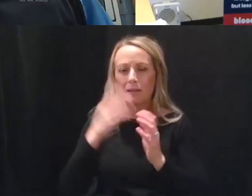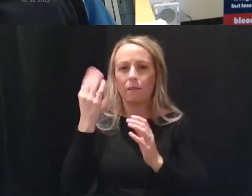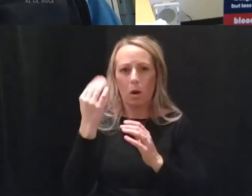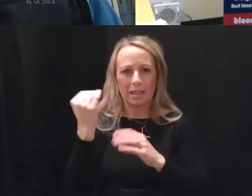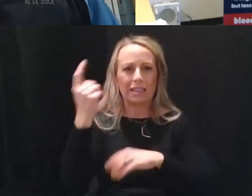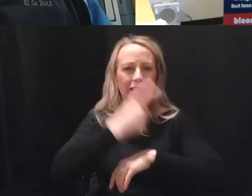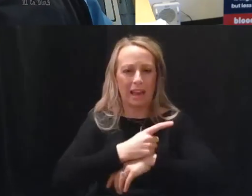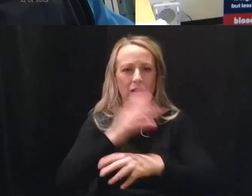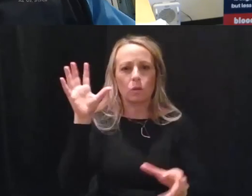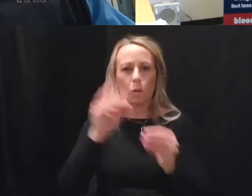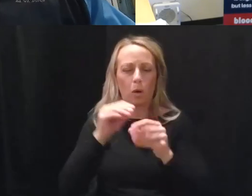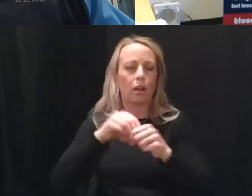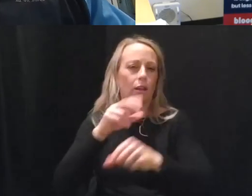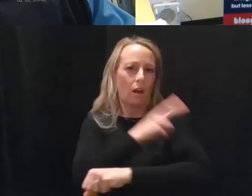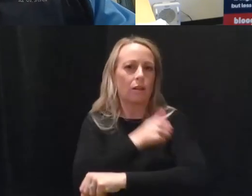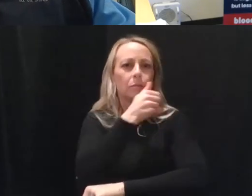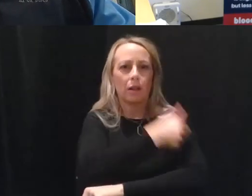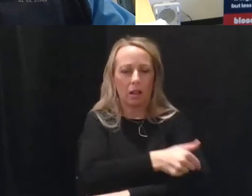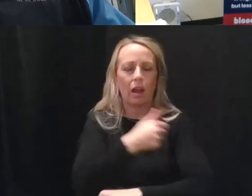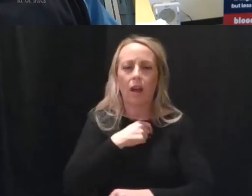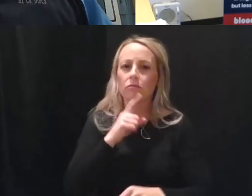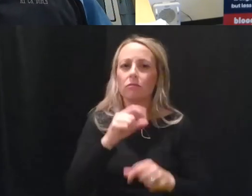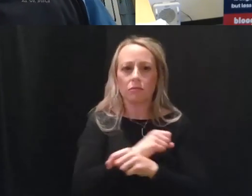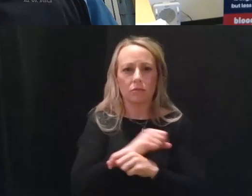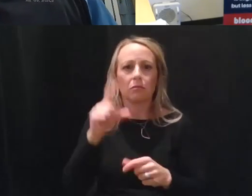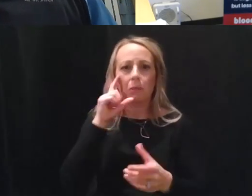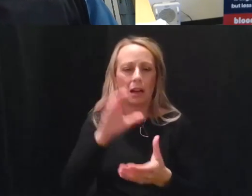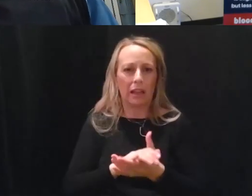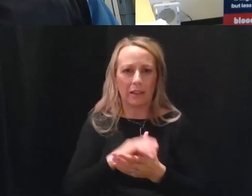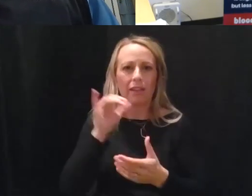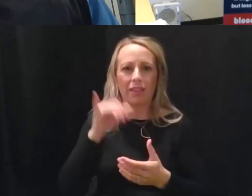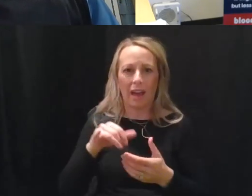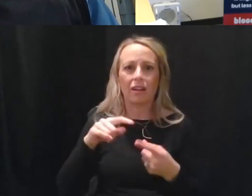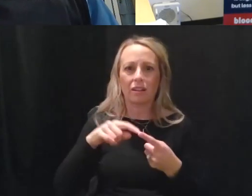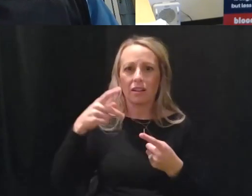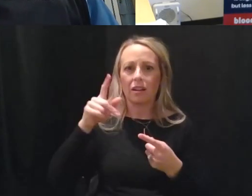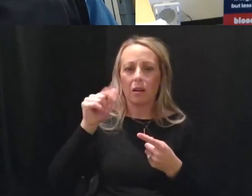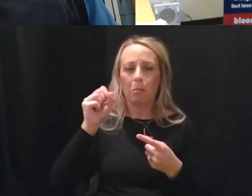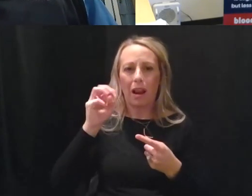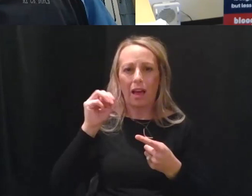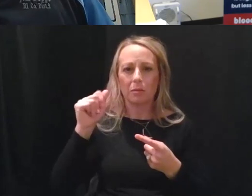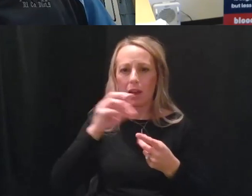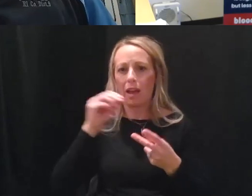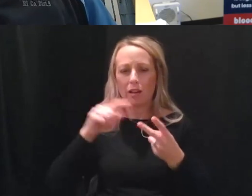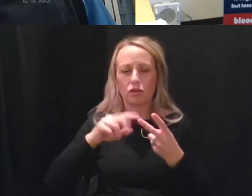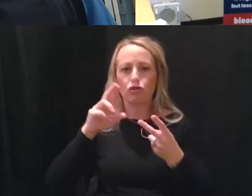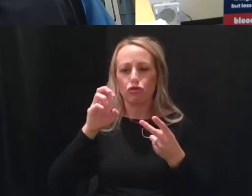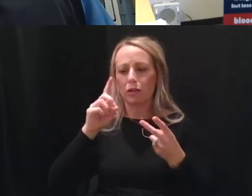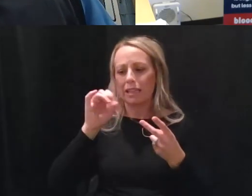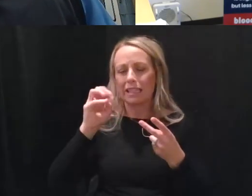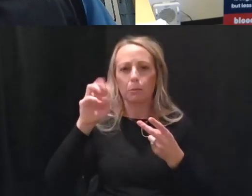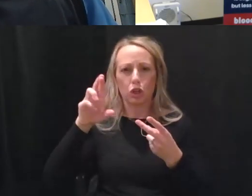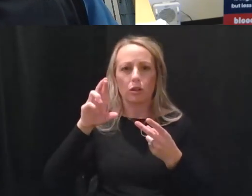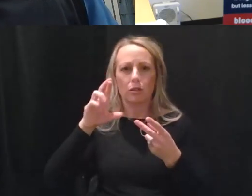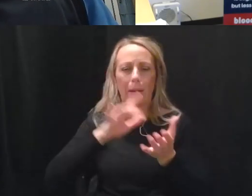That's how long I was there. And I truly believe it was the plasma and the Redismer that actually speeded it up. Because from